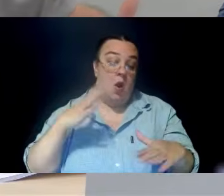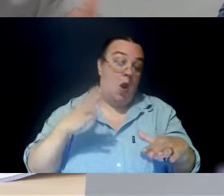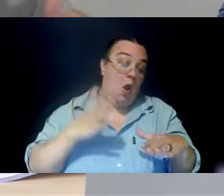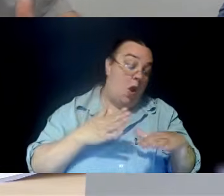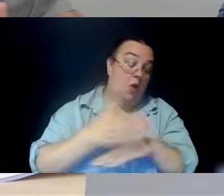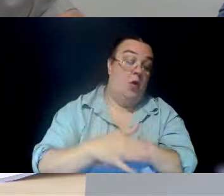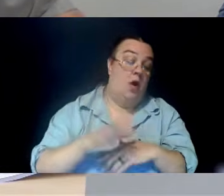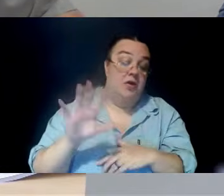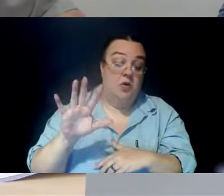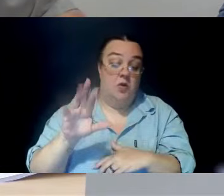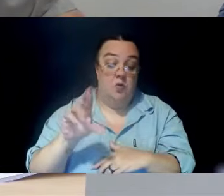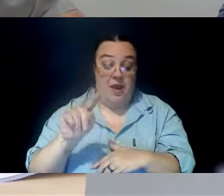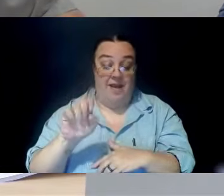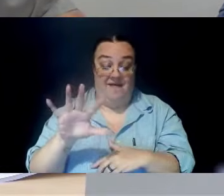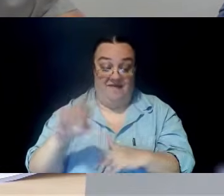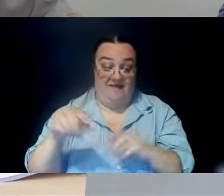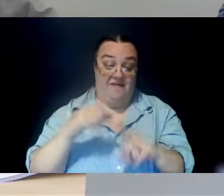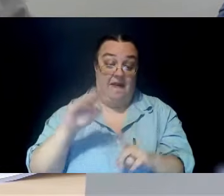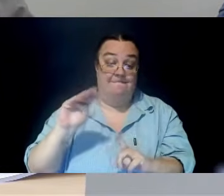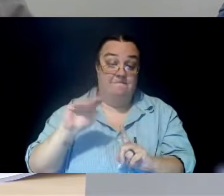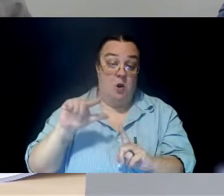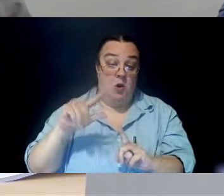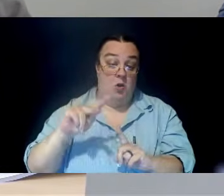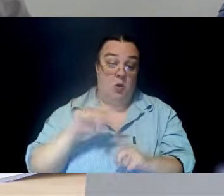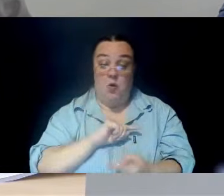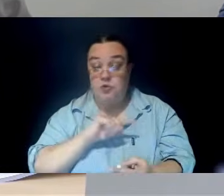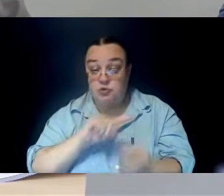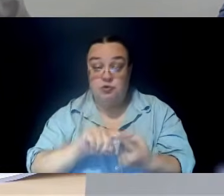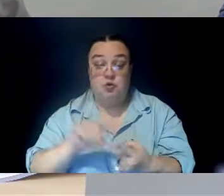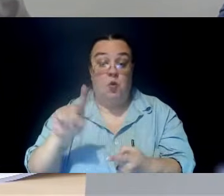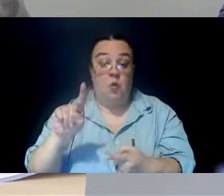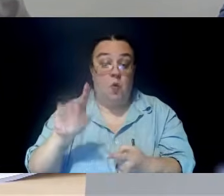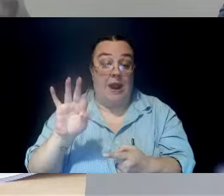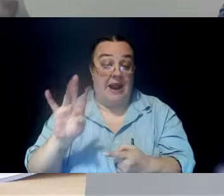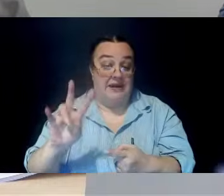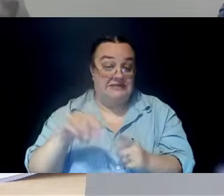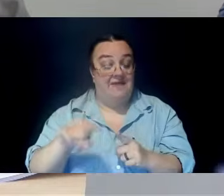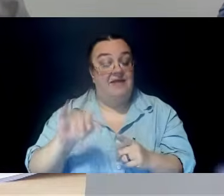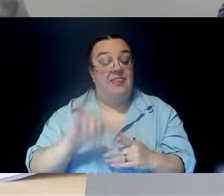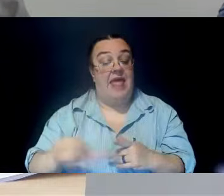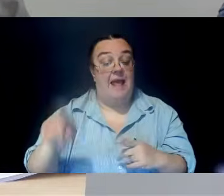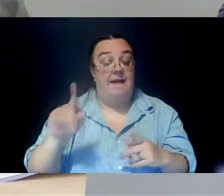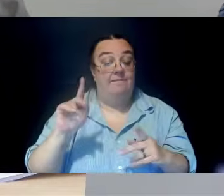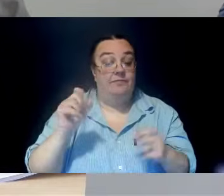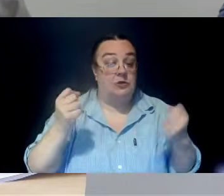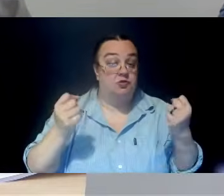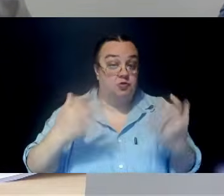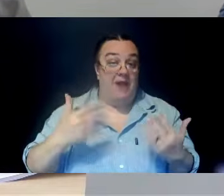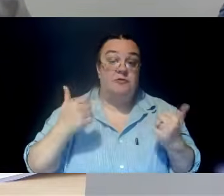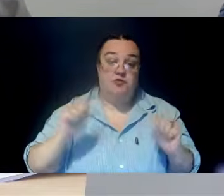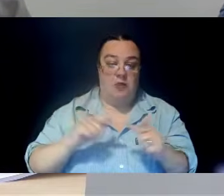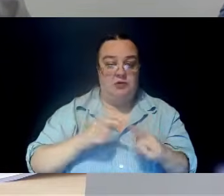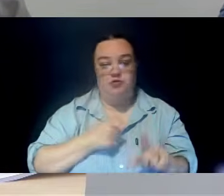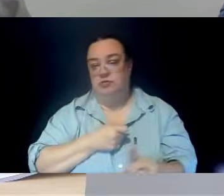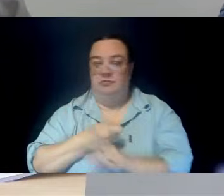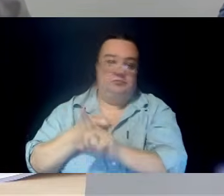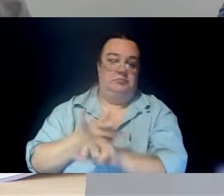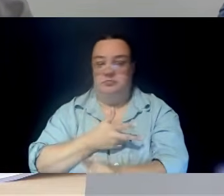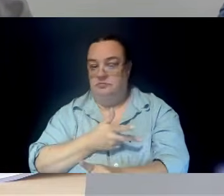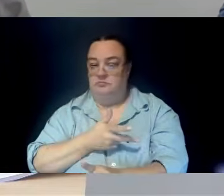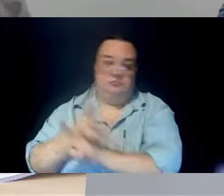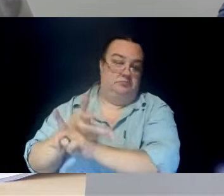Luther King all the way back to 197, that the motorists were trying to take them out,